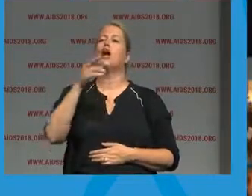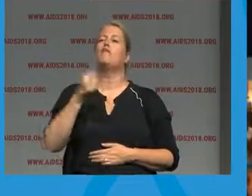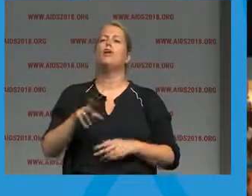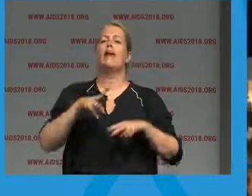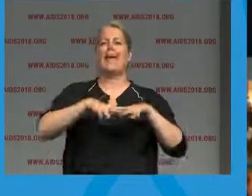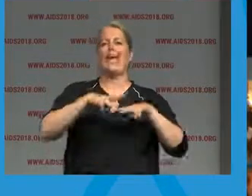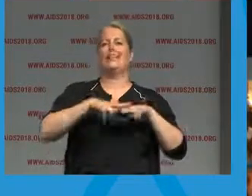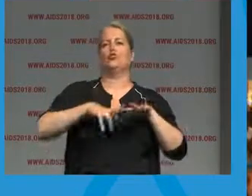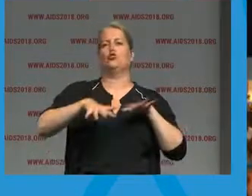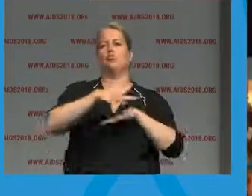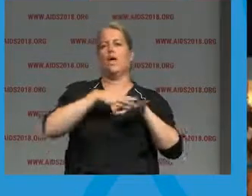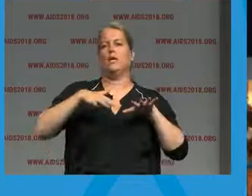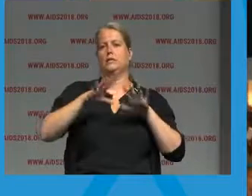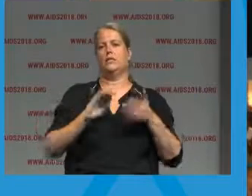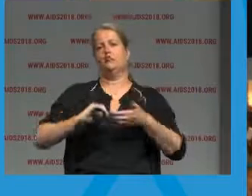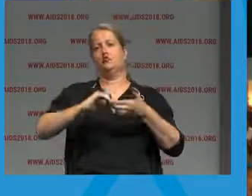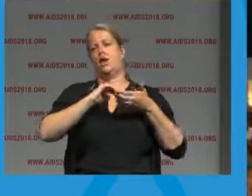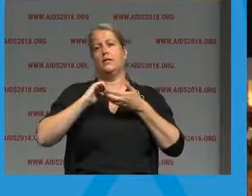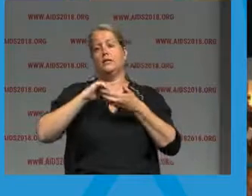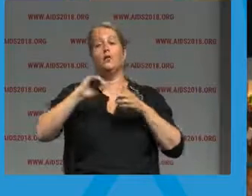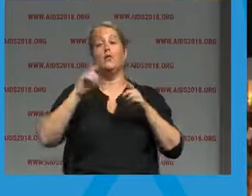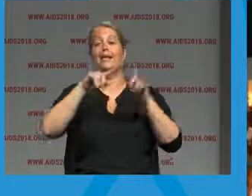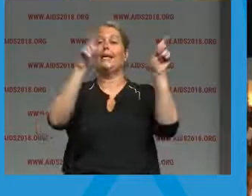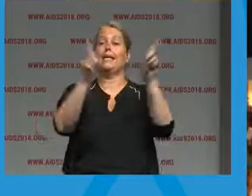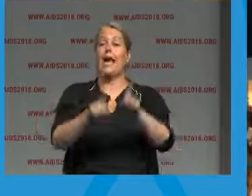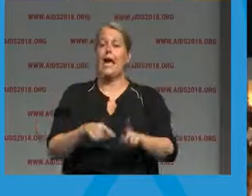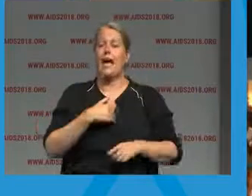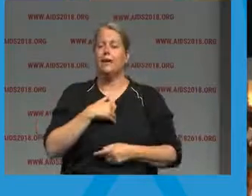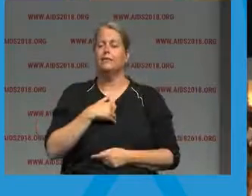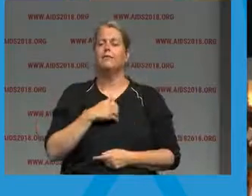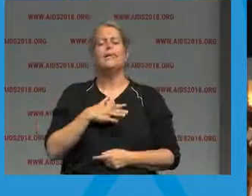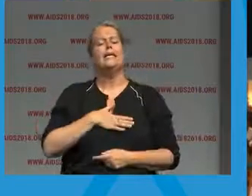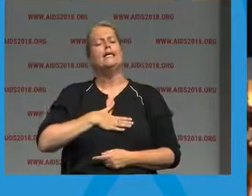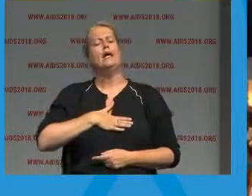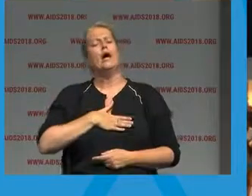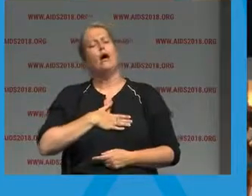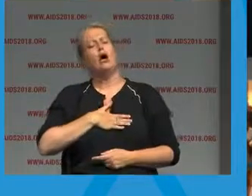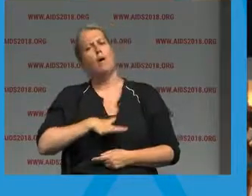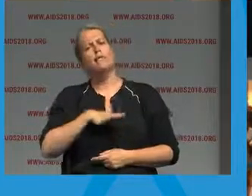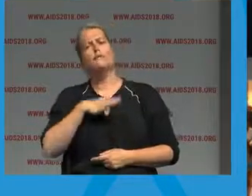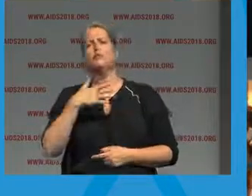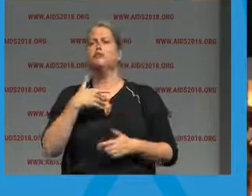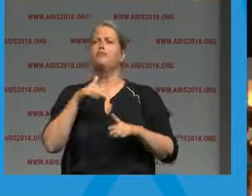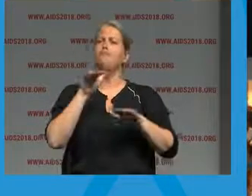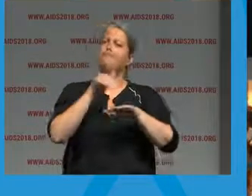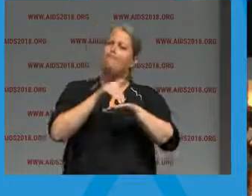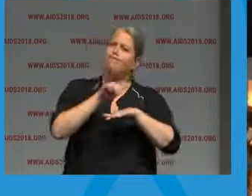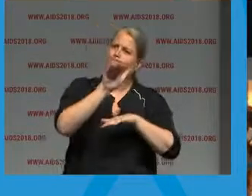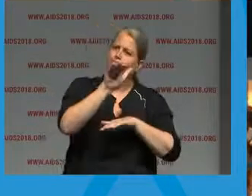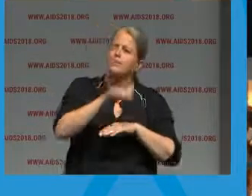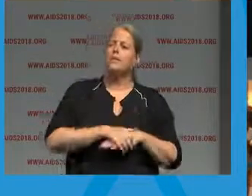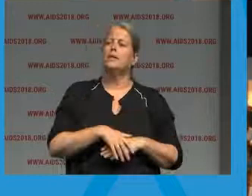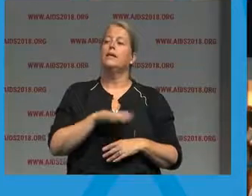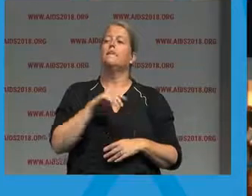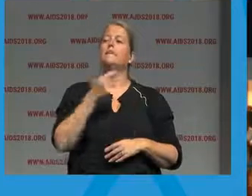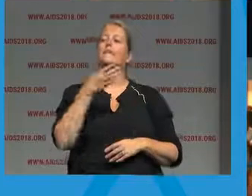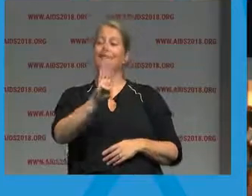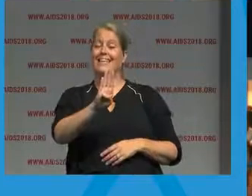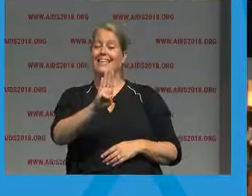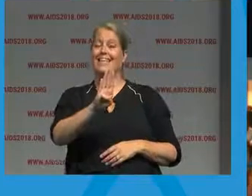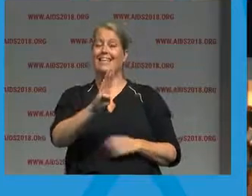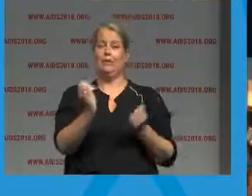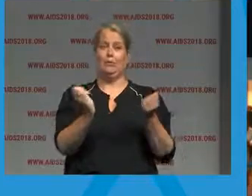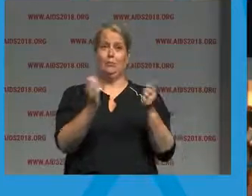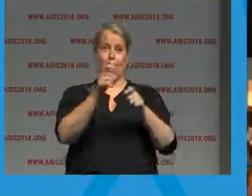of India. I would like to forewarn people in advance that number of TB, anti-TB medicines are vanishing from